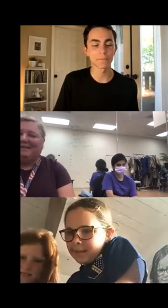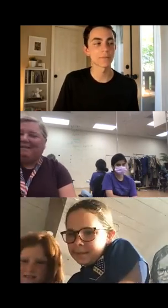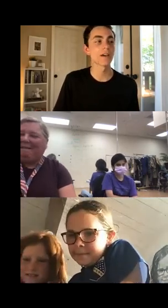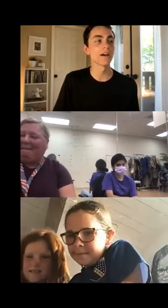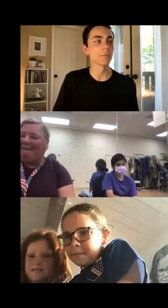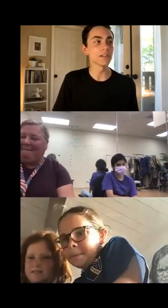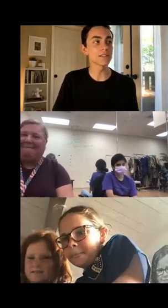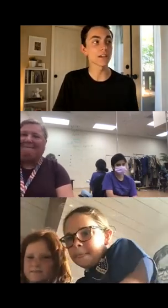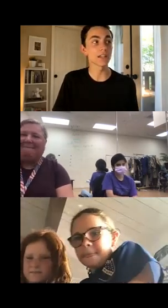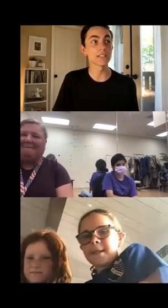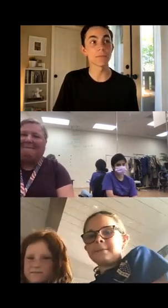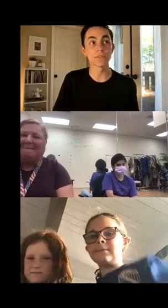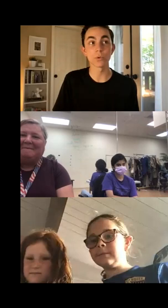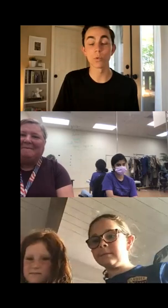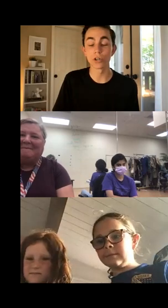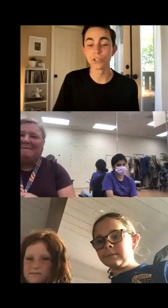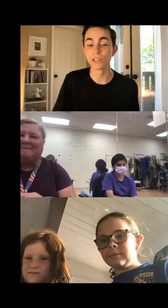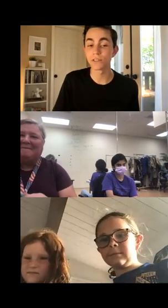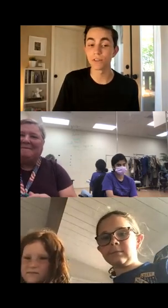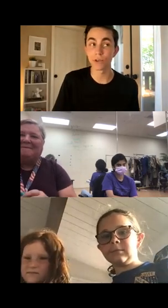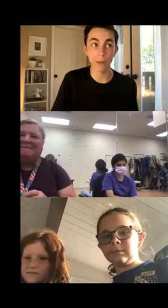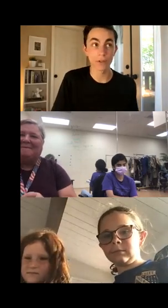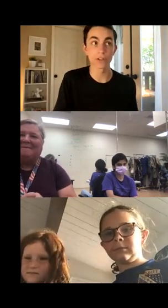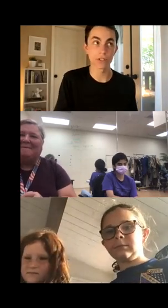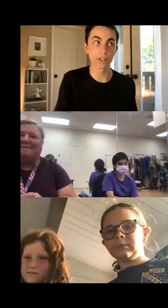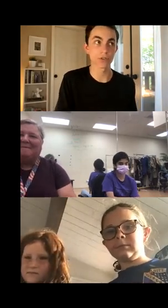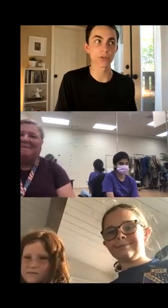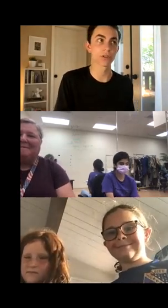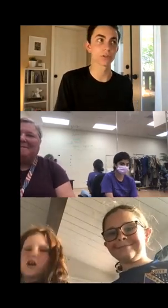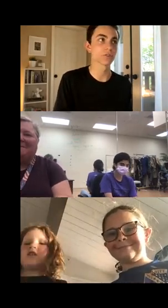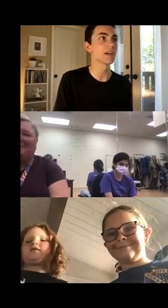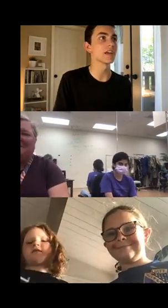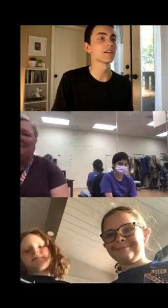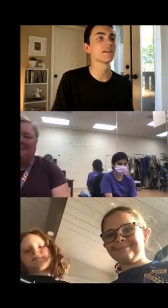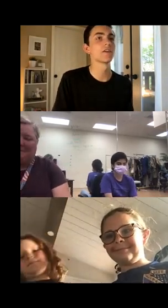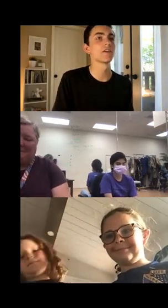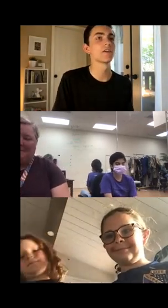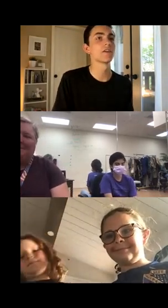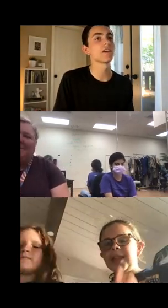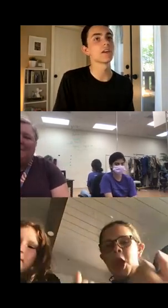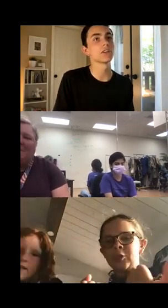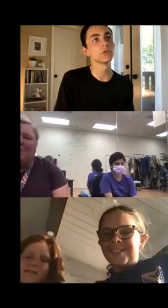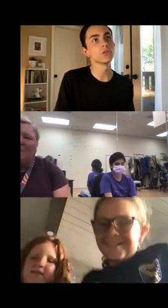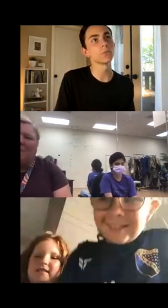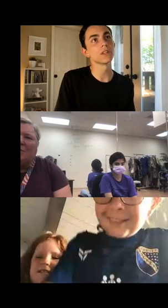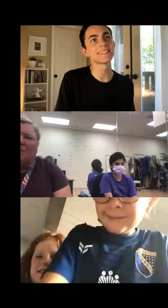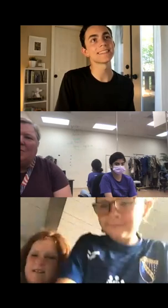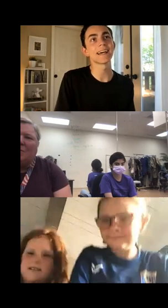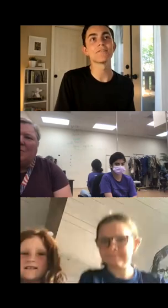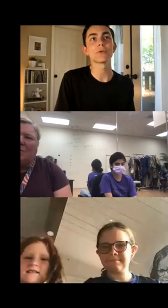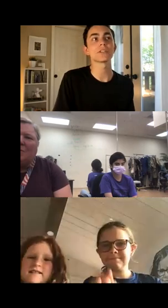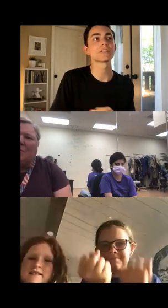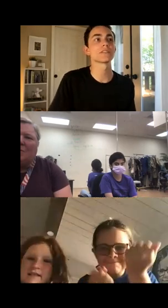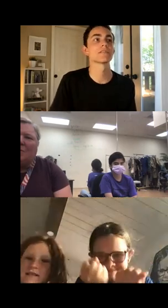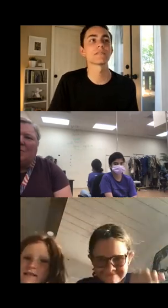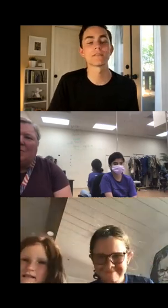Okay. I'm going to sign some of the words, some of the vocabulary you see on screen that we've learned today. And then you show me the sign